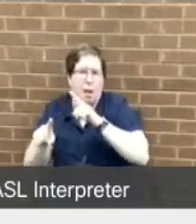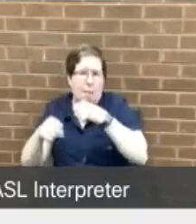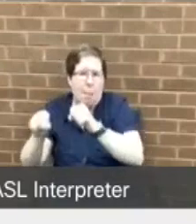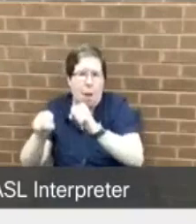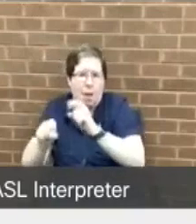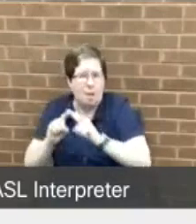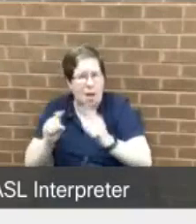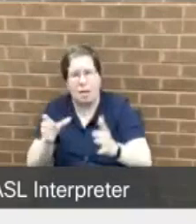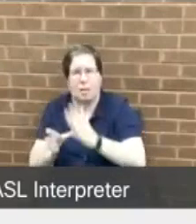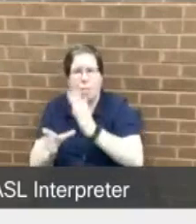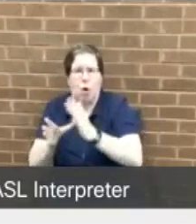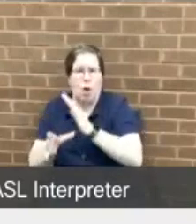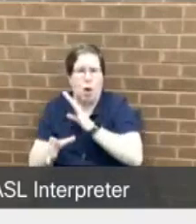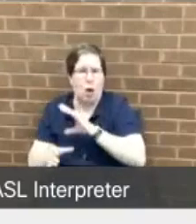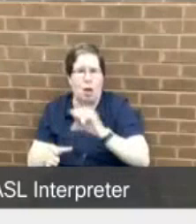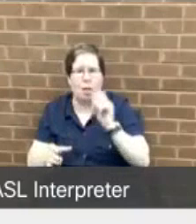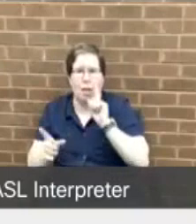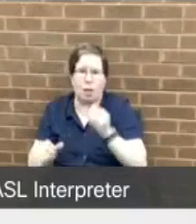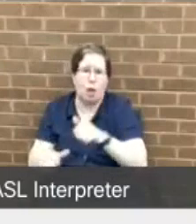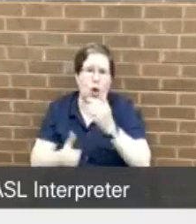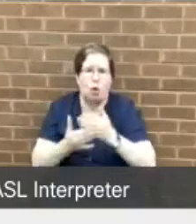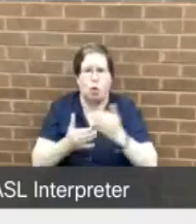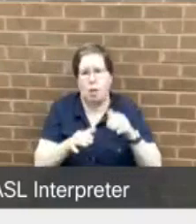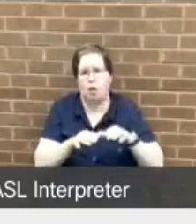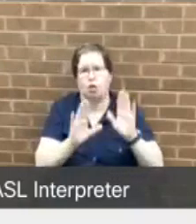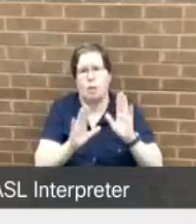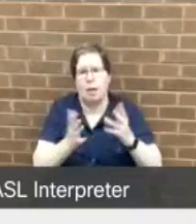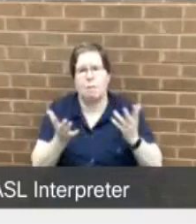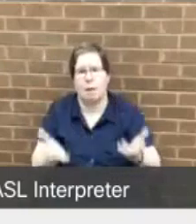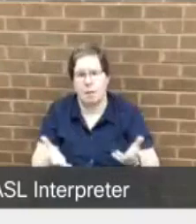priority. And that means we have to sacrifice the other parts of it.